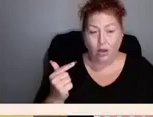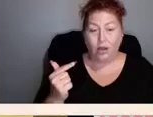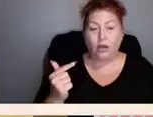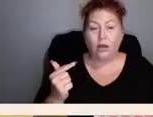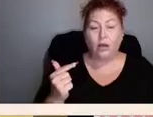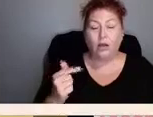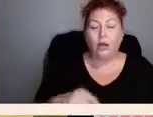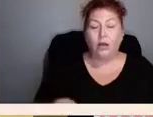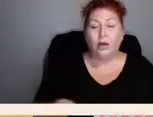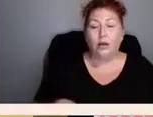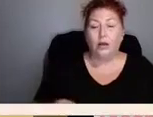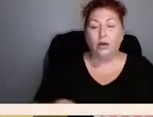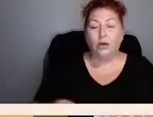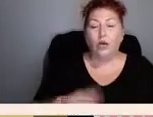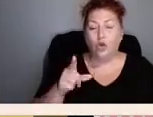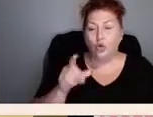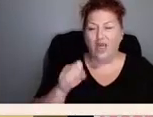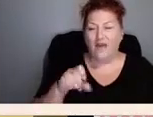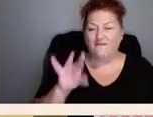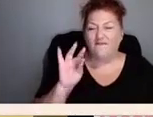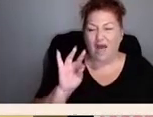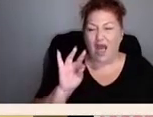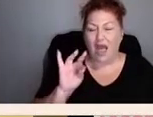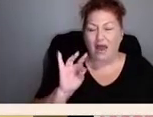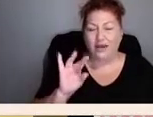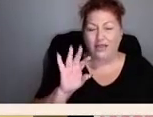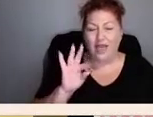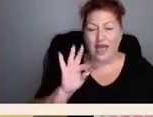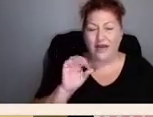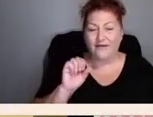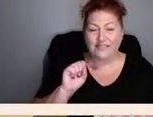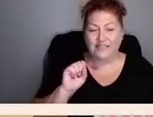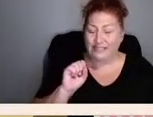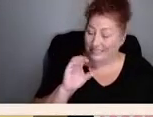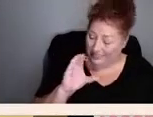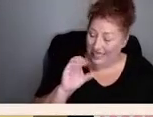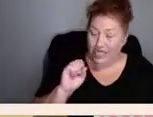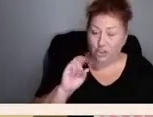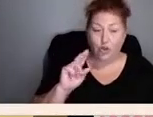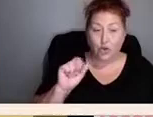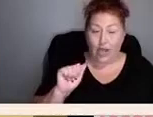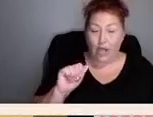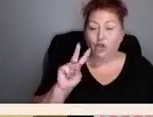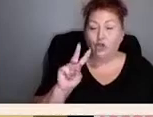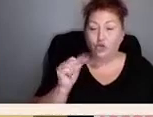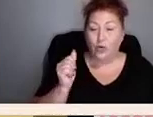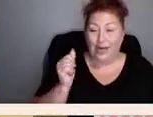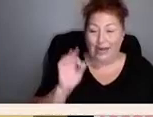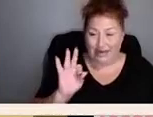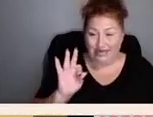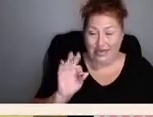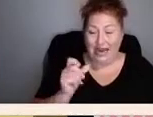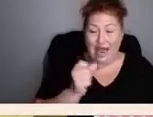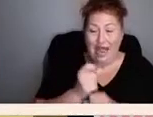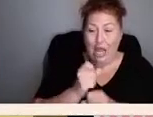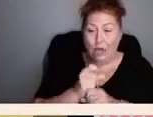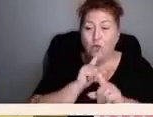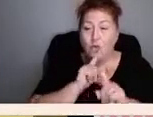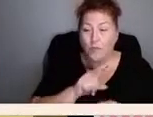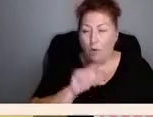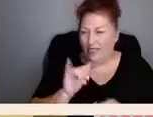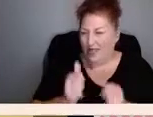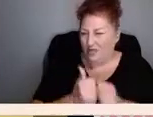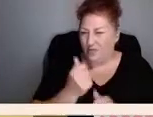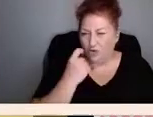www.fcsua.org, you can find the FCSUA 2019 annual report, which is our